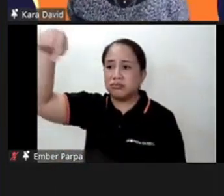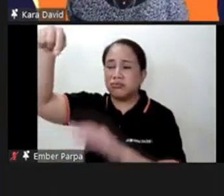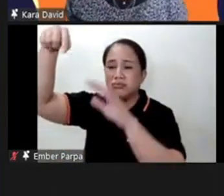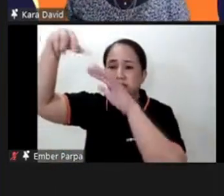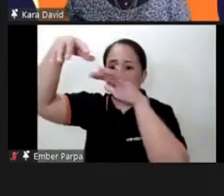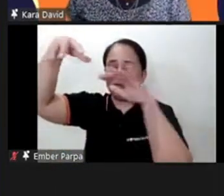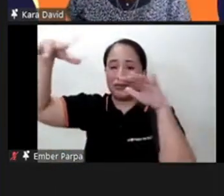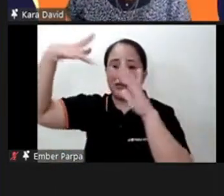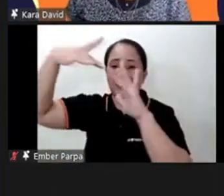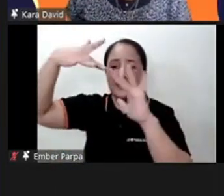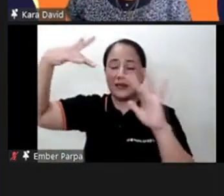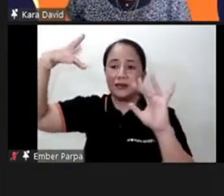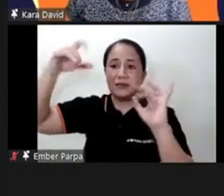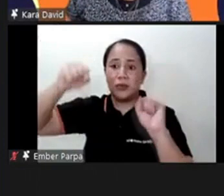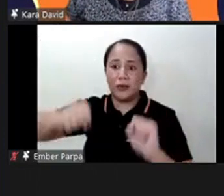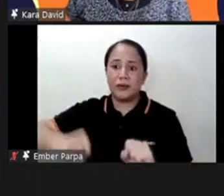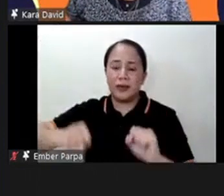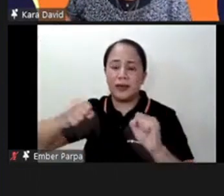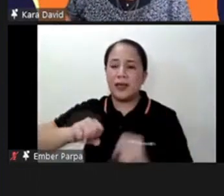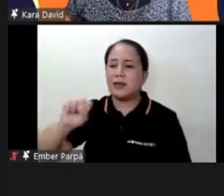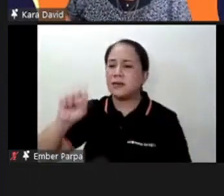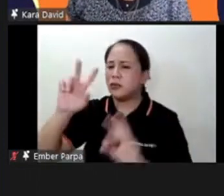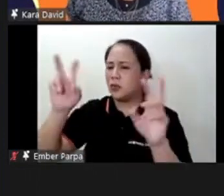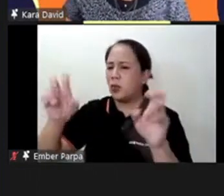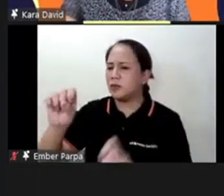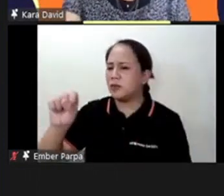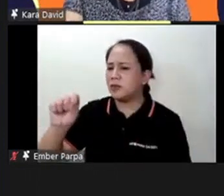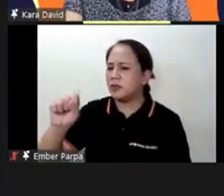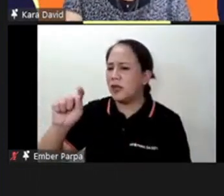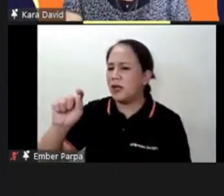yung, connected na yung lahat.